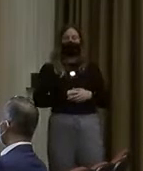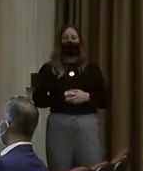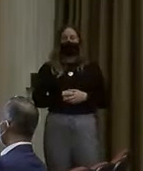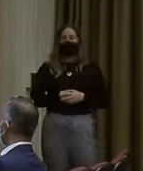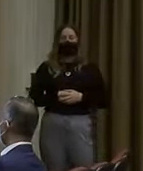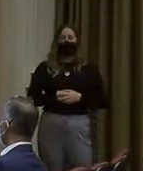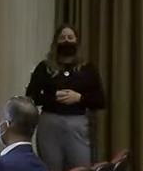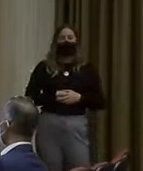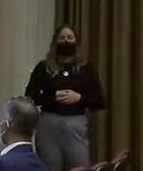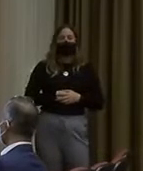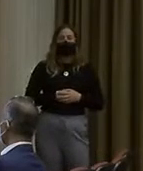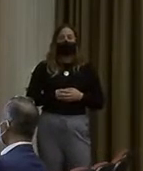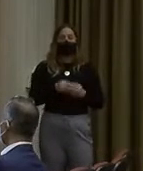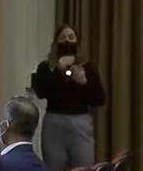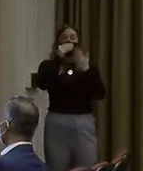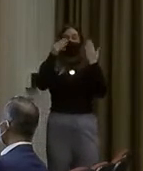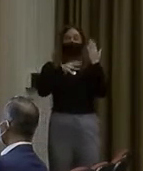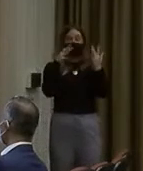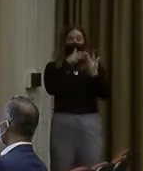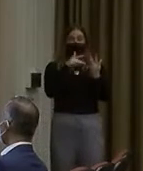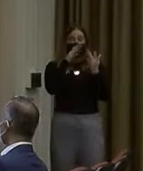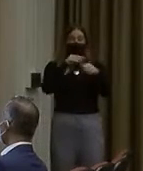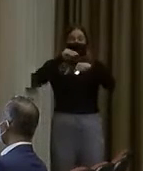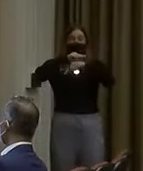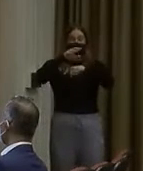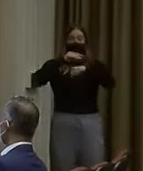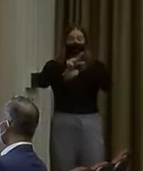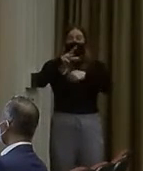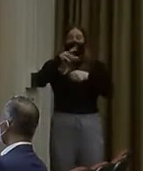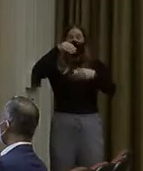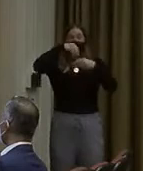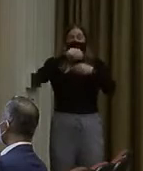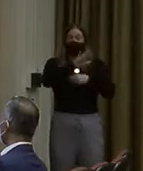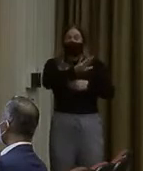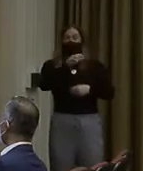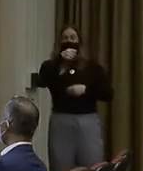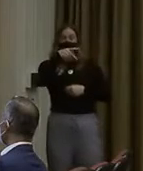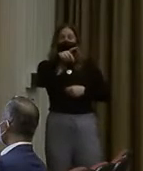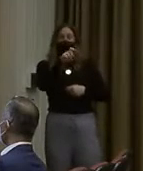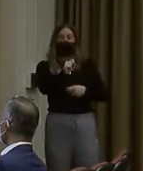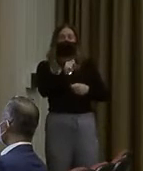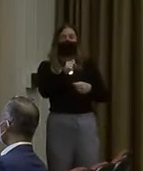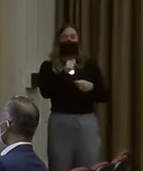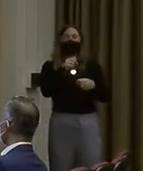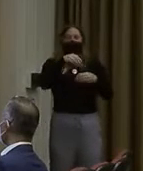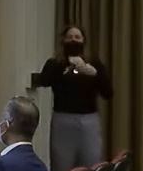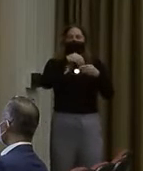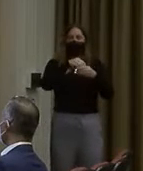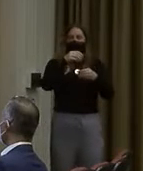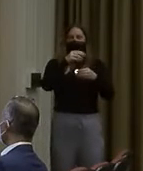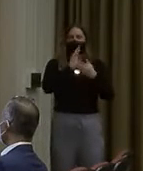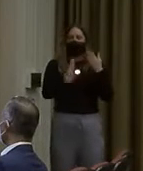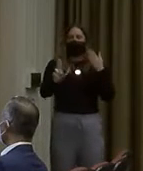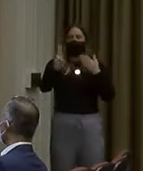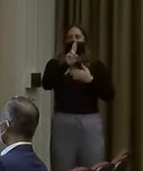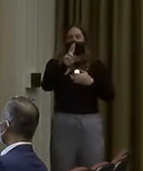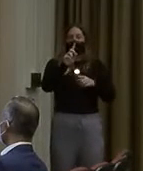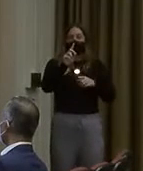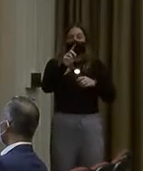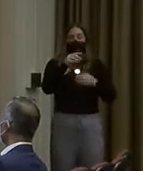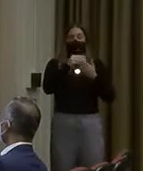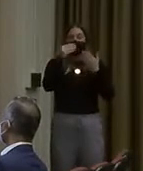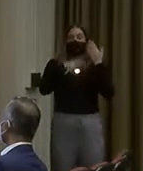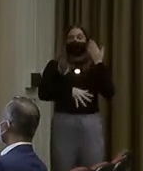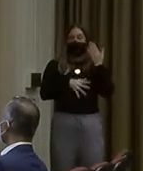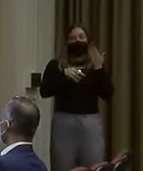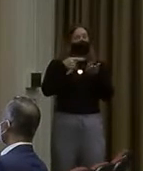places students studying counseling in their own apartments within a campus-based assisted living facility, and students forego paying rent in